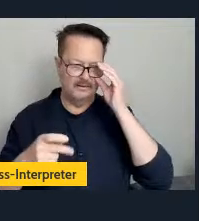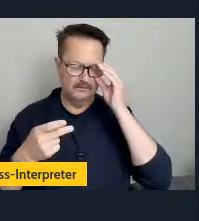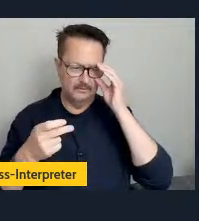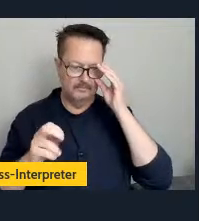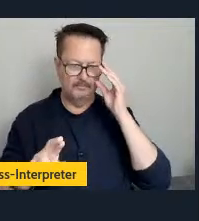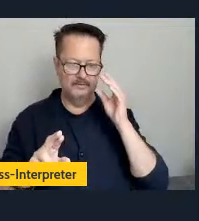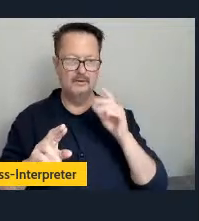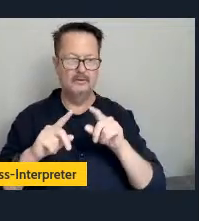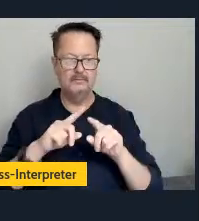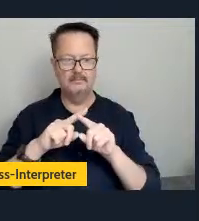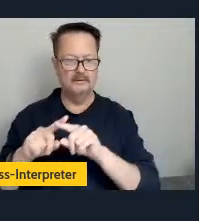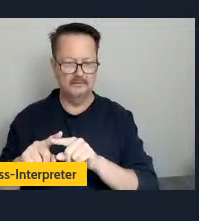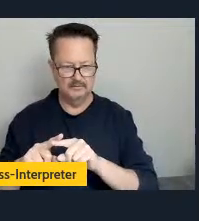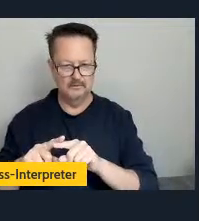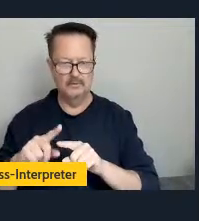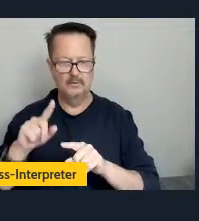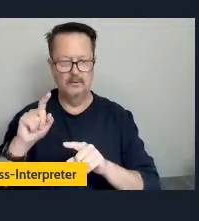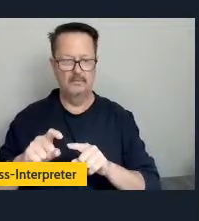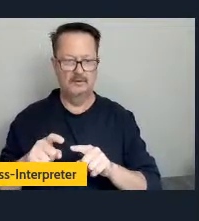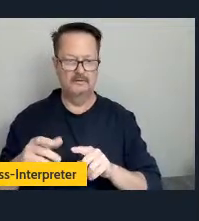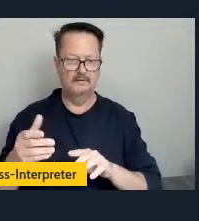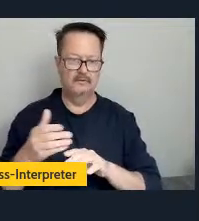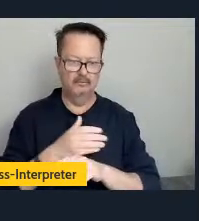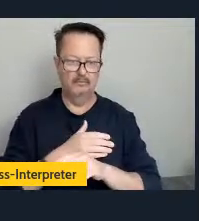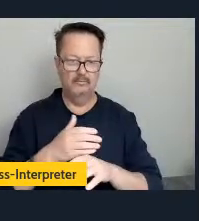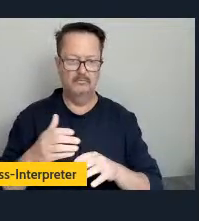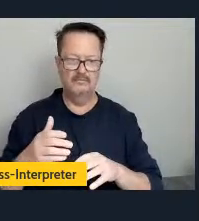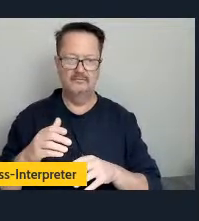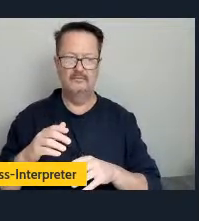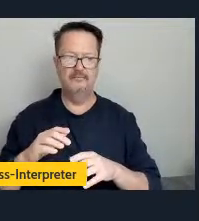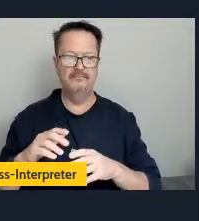we need the pre-built AWS provider here.